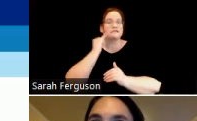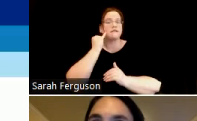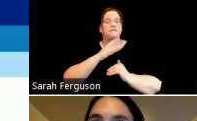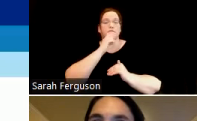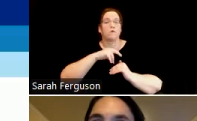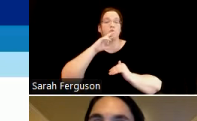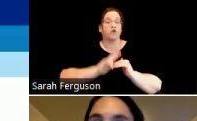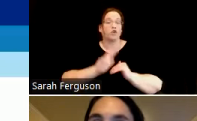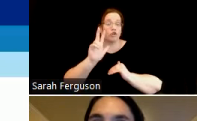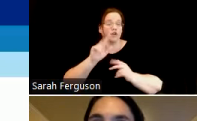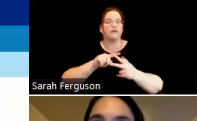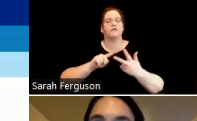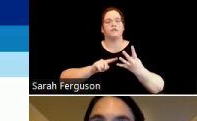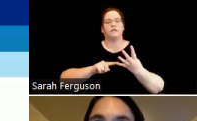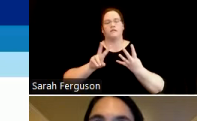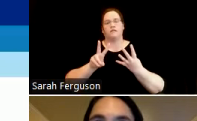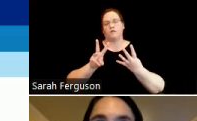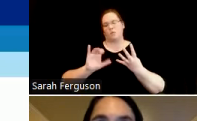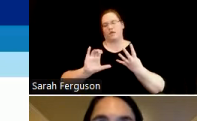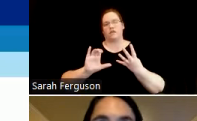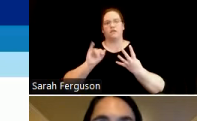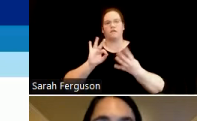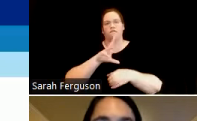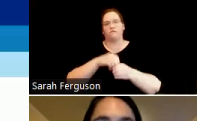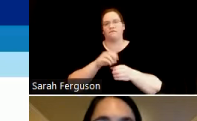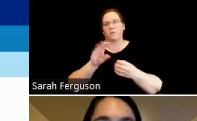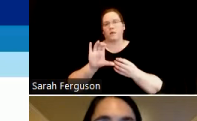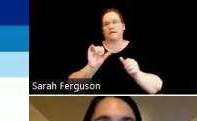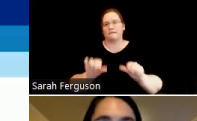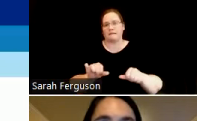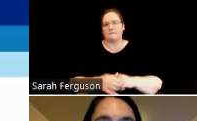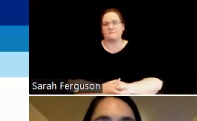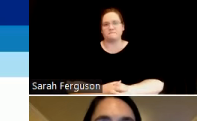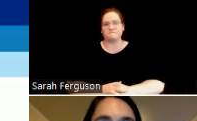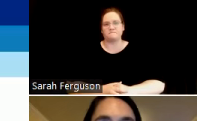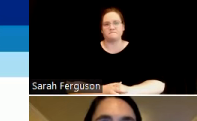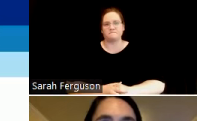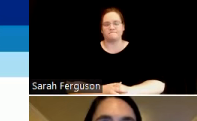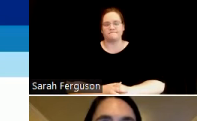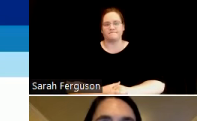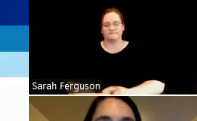WIC if you're a WIC client. Next slide, please.